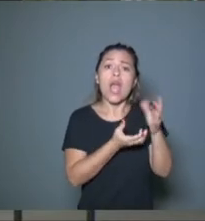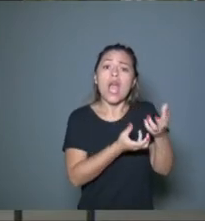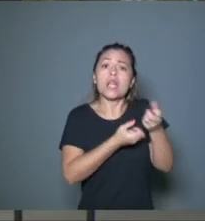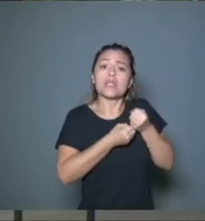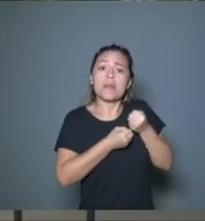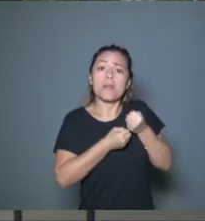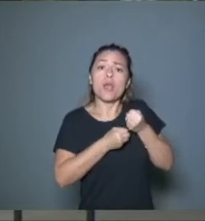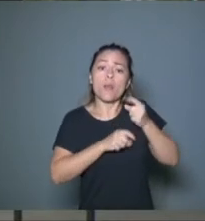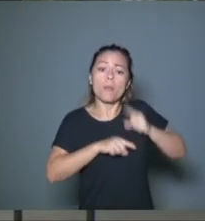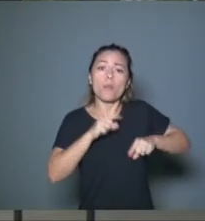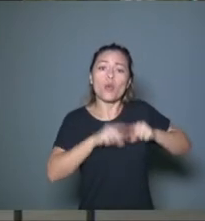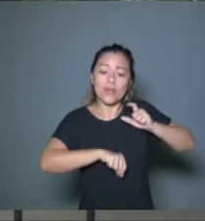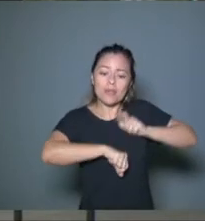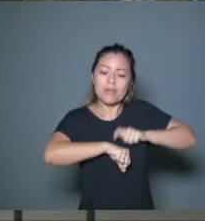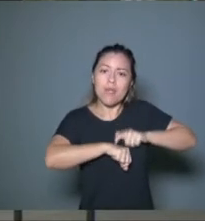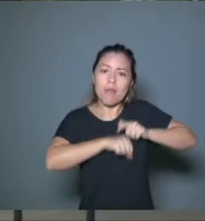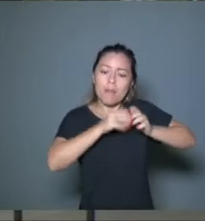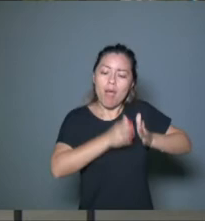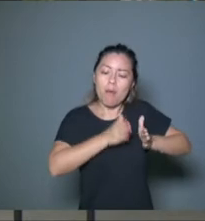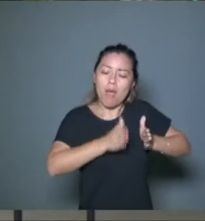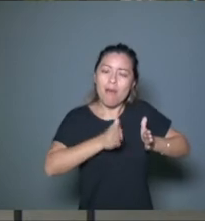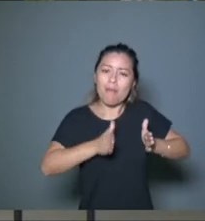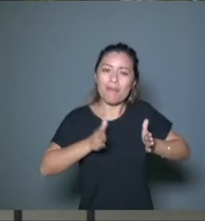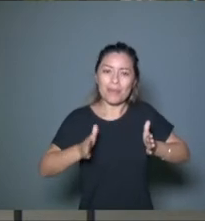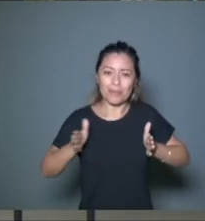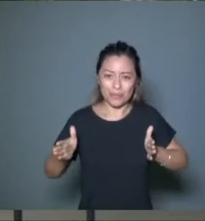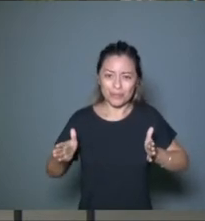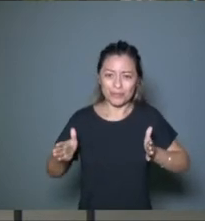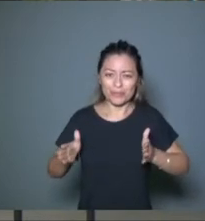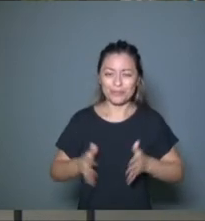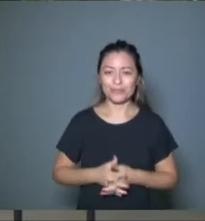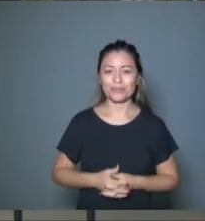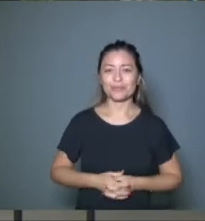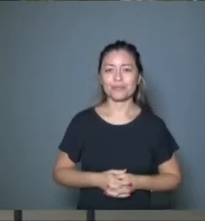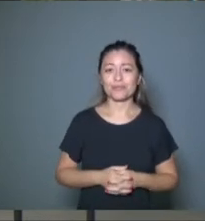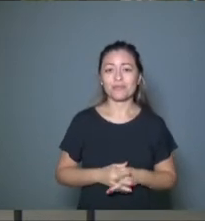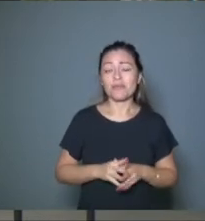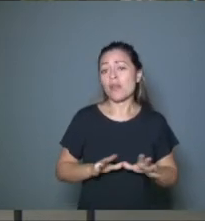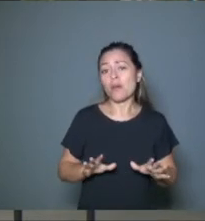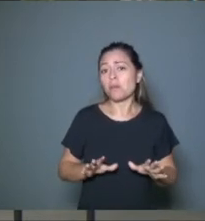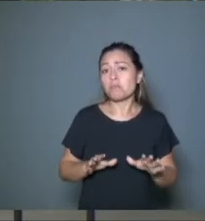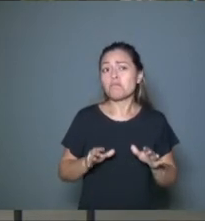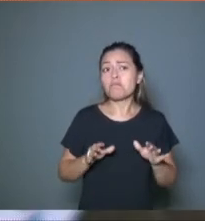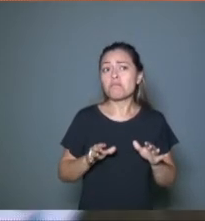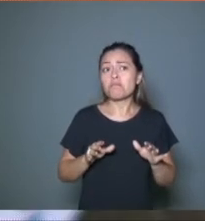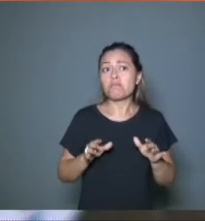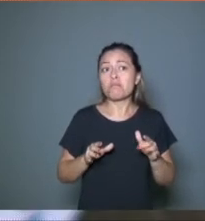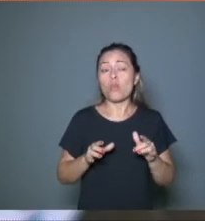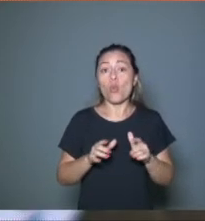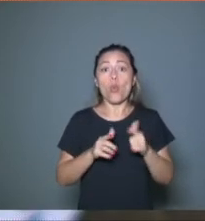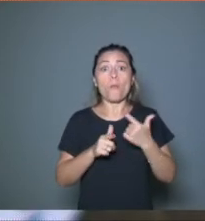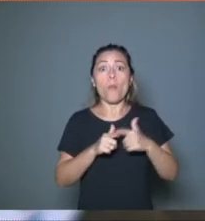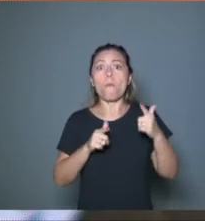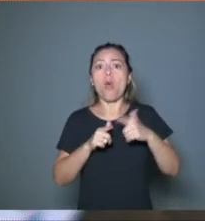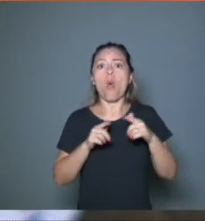So it was hard, but we managed to get what we needed in time for the operation.